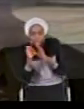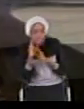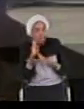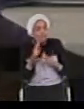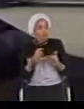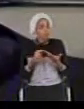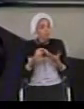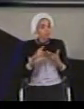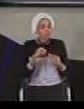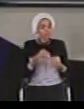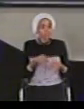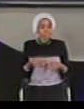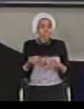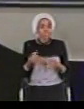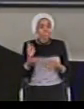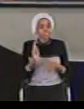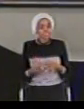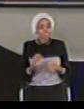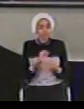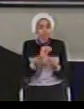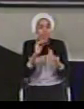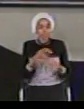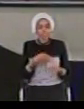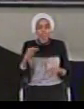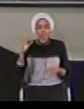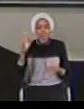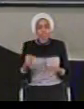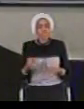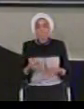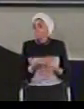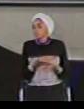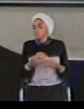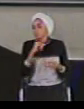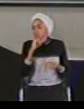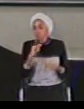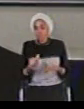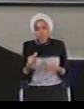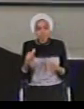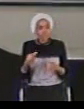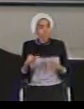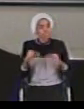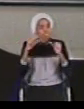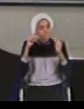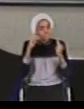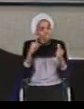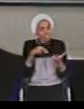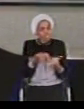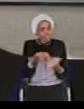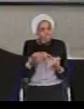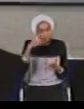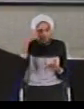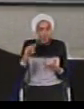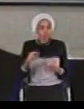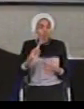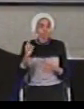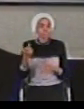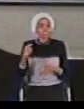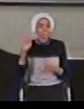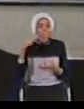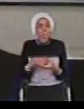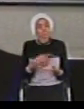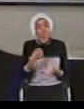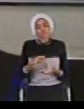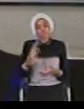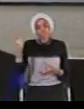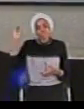the preachers, and they do not hold and stand for only the gospel of the grace of God.